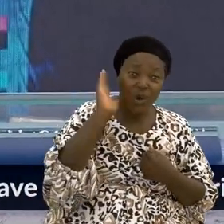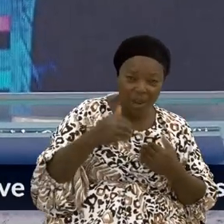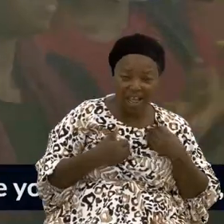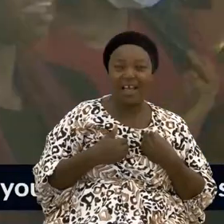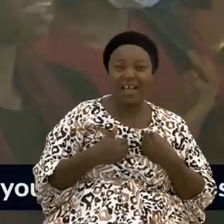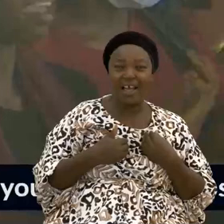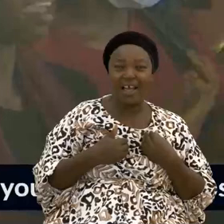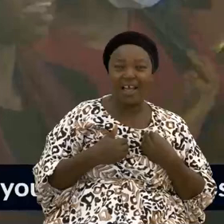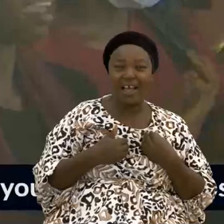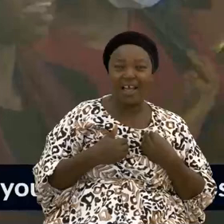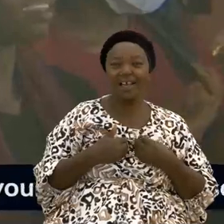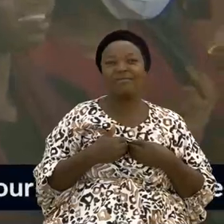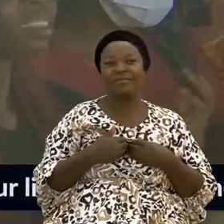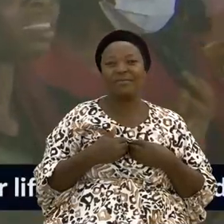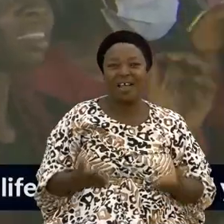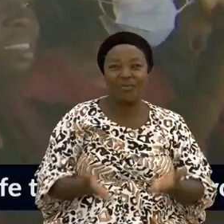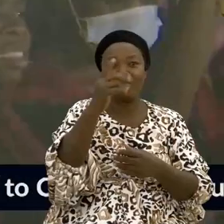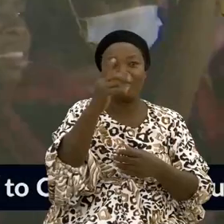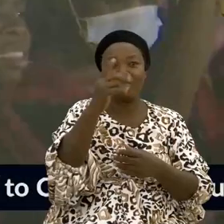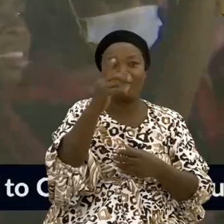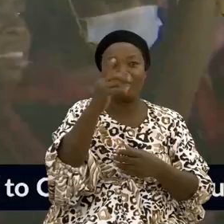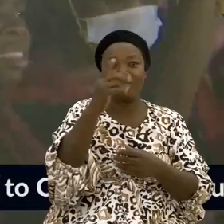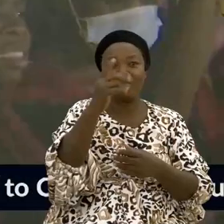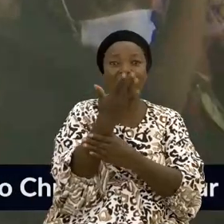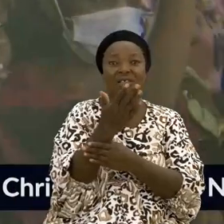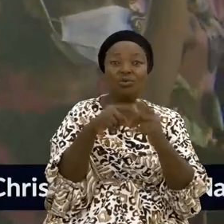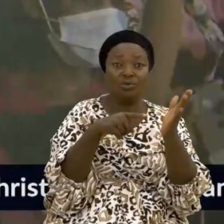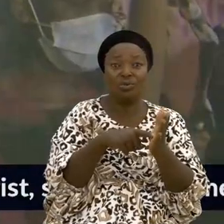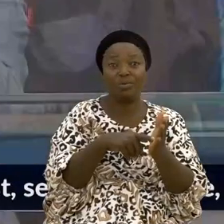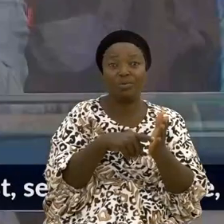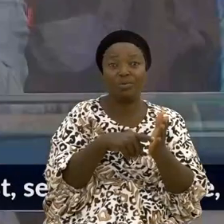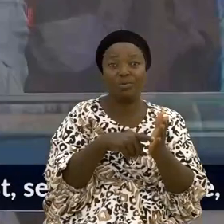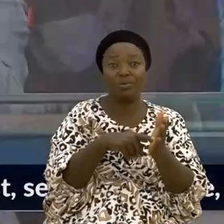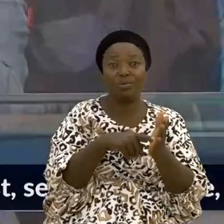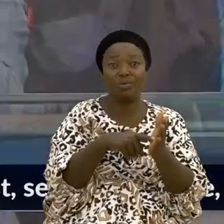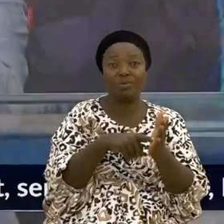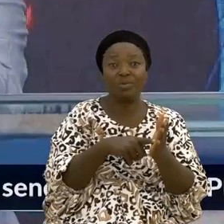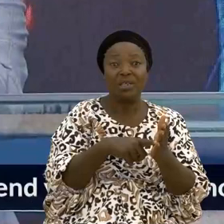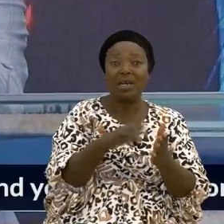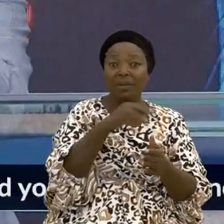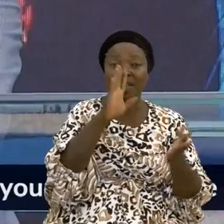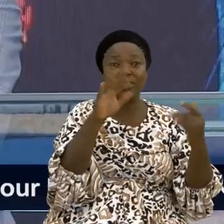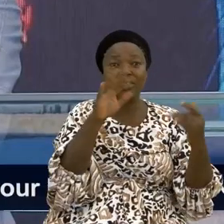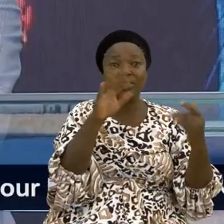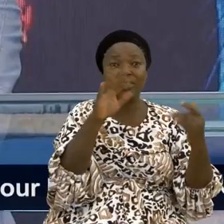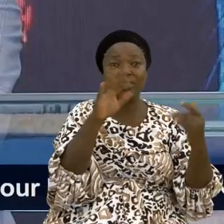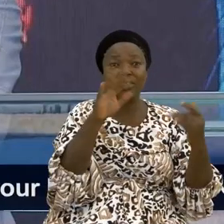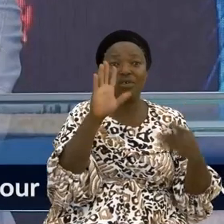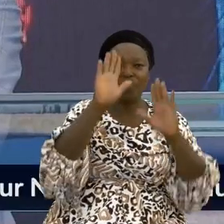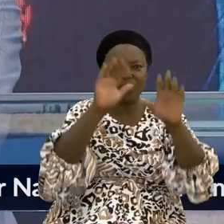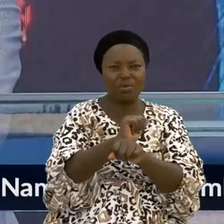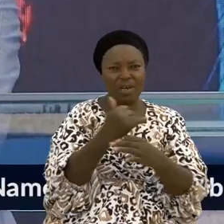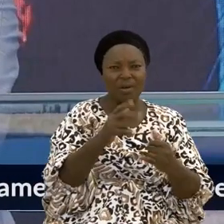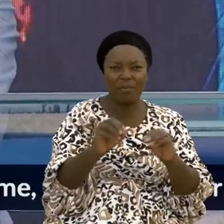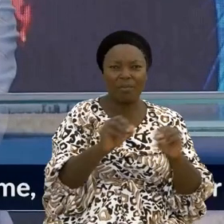have. You raise up one hand to indicate you're expecting your miracle now. You lay the